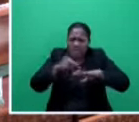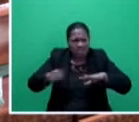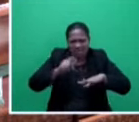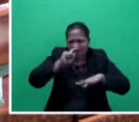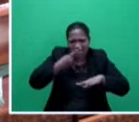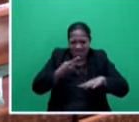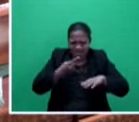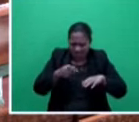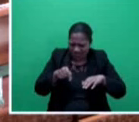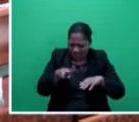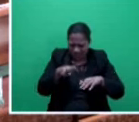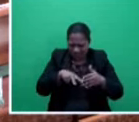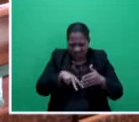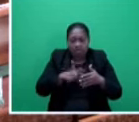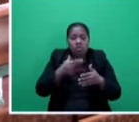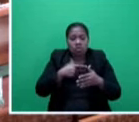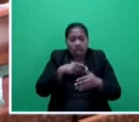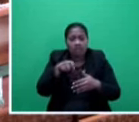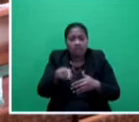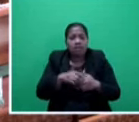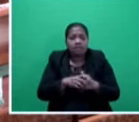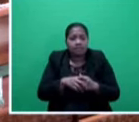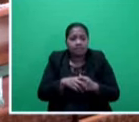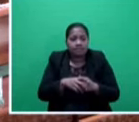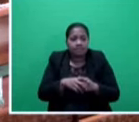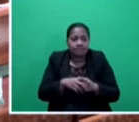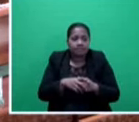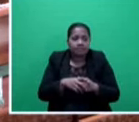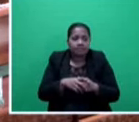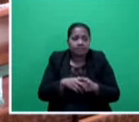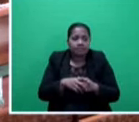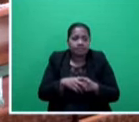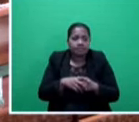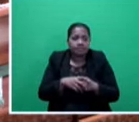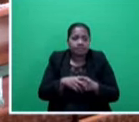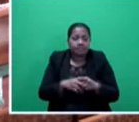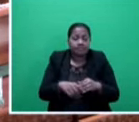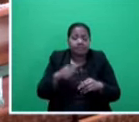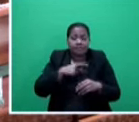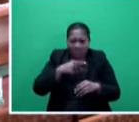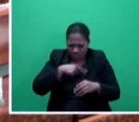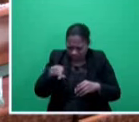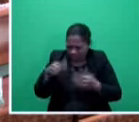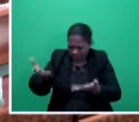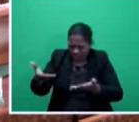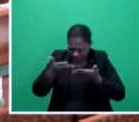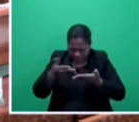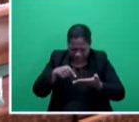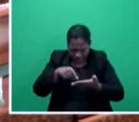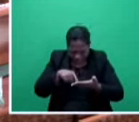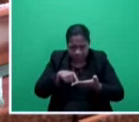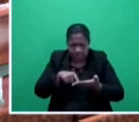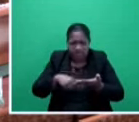as it demands that upon the validation of the implied claims of assault